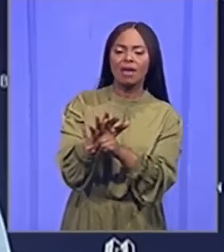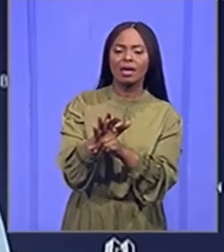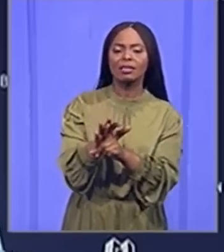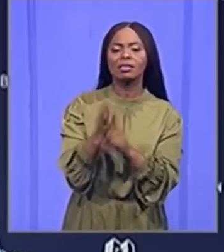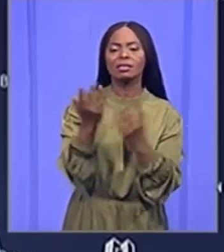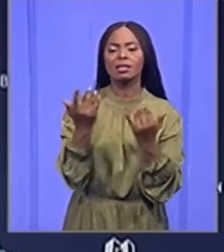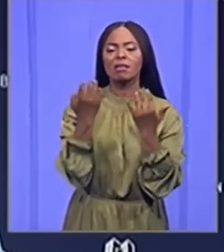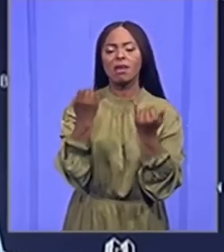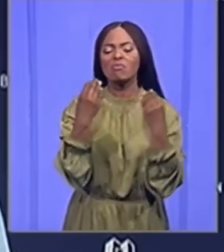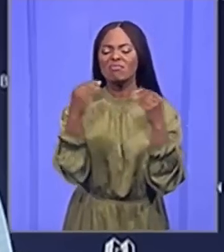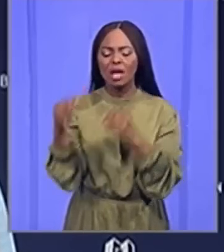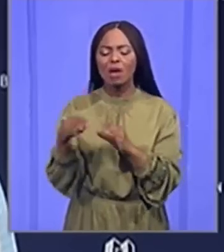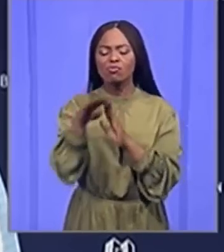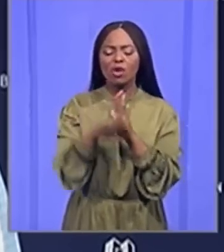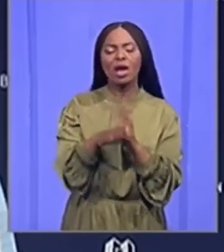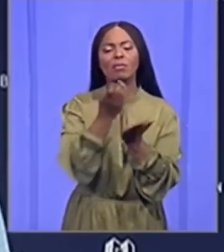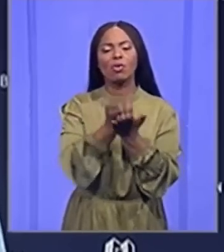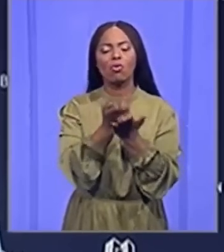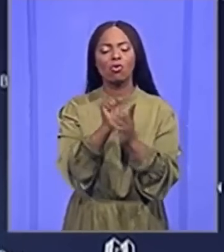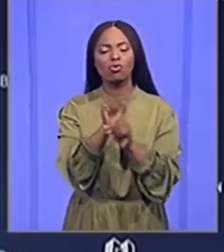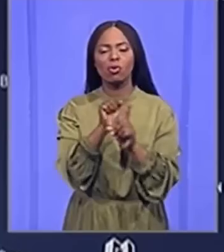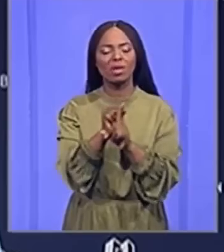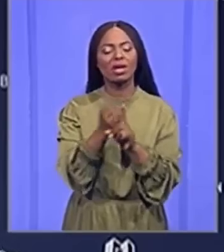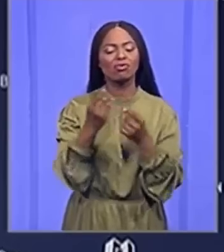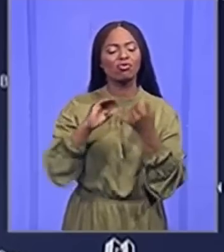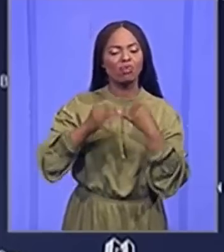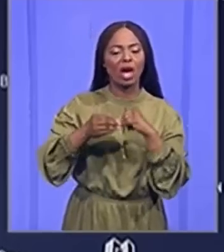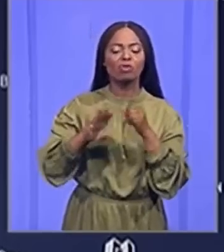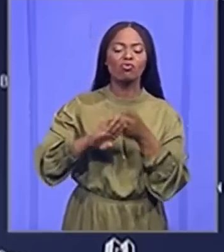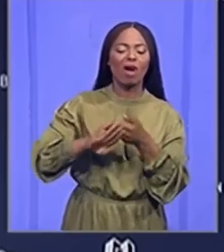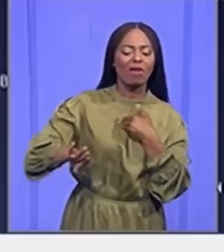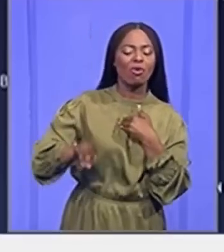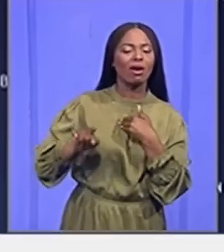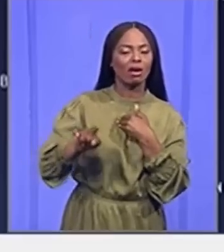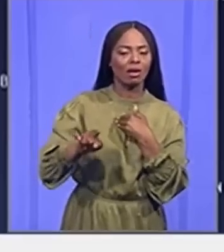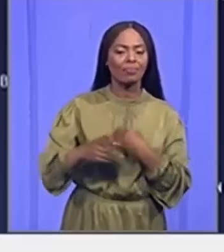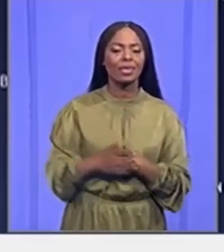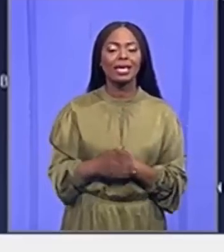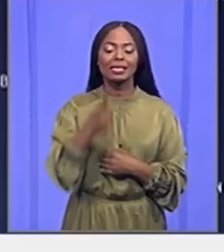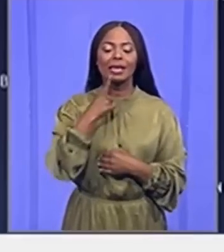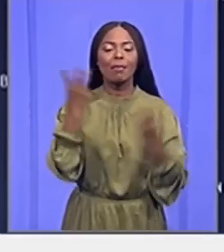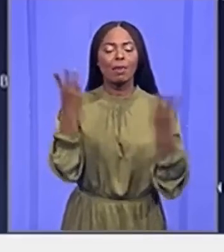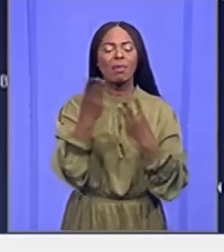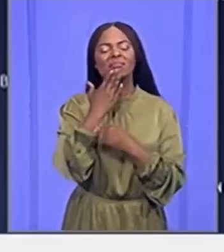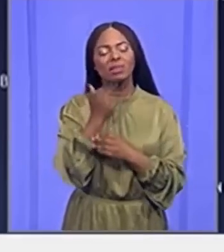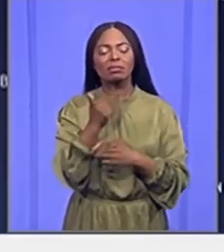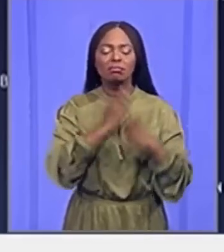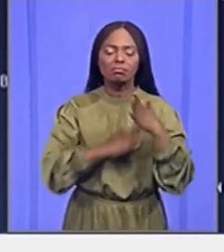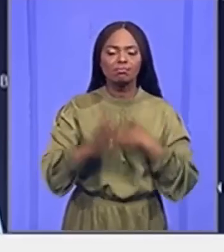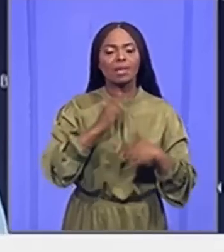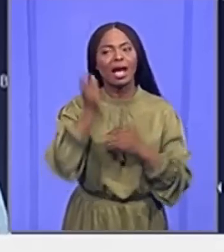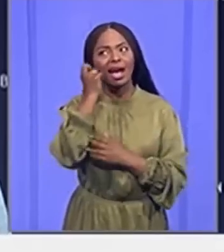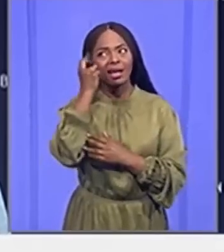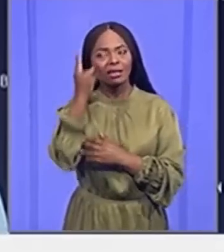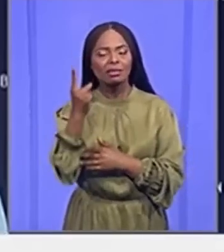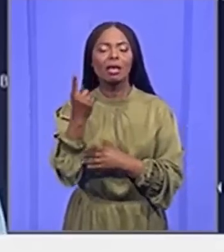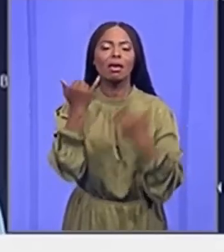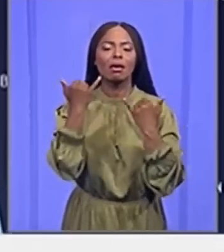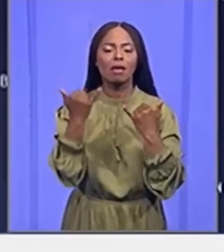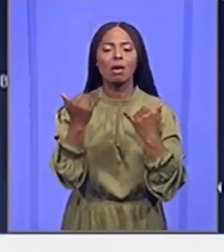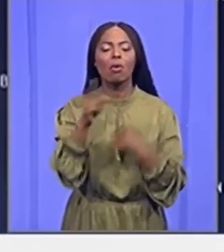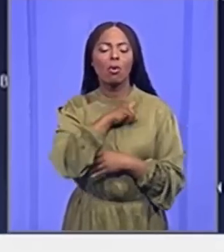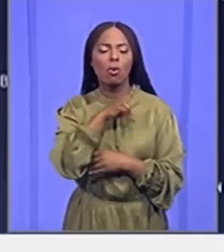le makala ka moka ikonomi. Gomme ba tlhalositše gore batho ba swantše go ba le kwešišo ya gore na e ka ba ke ka lebaka